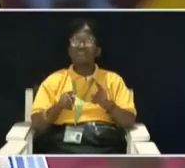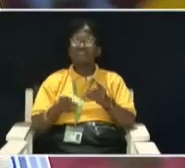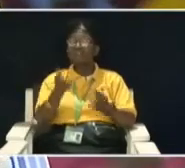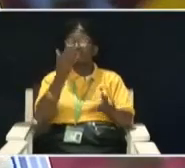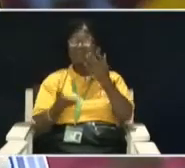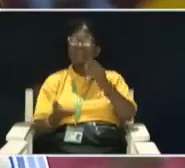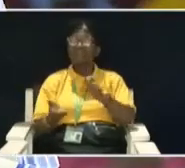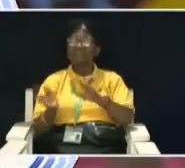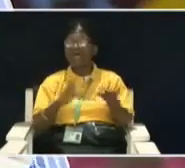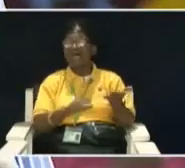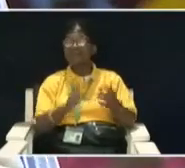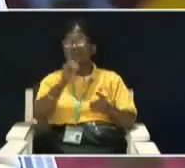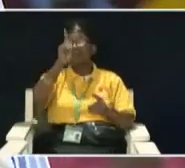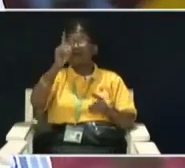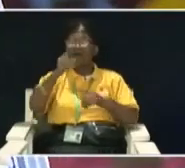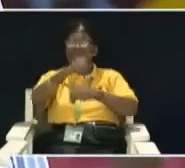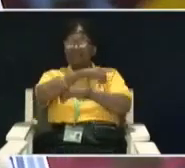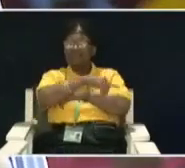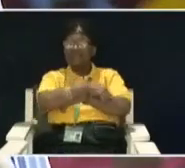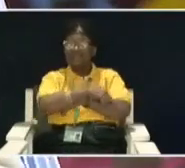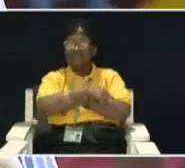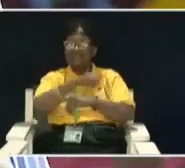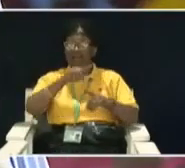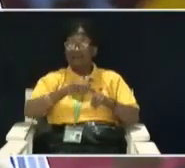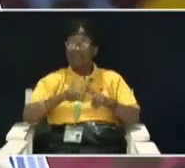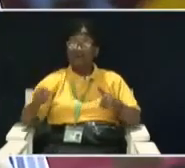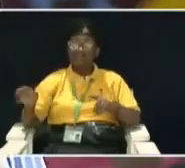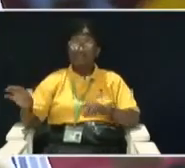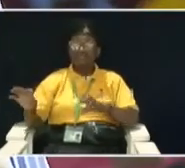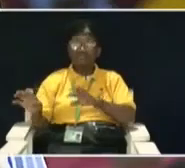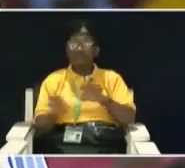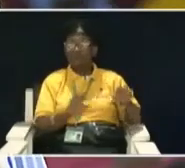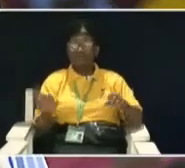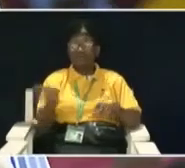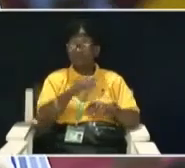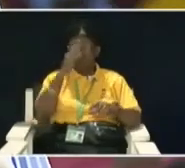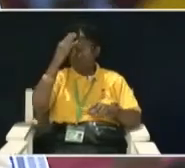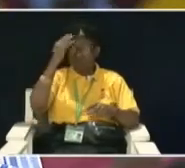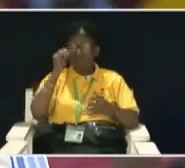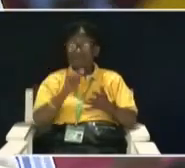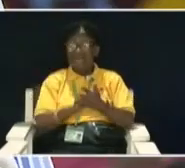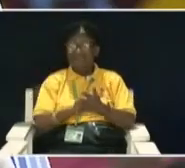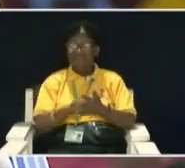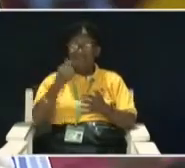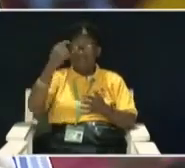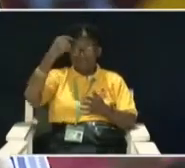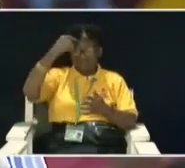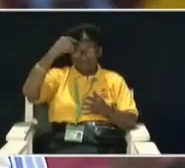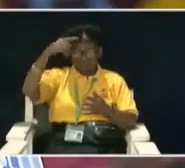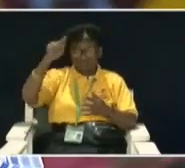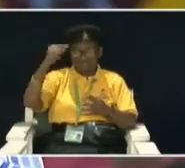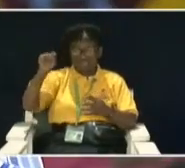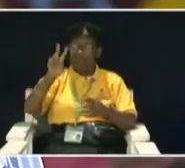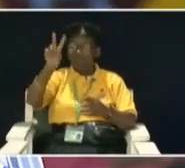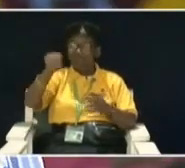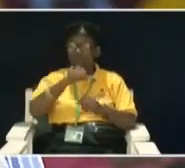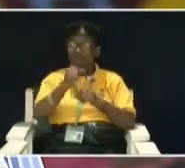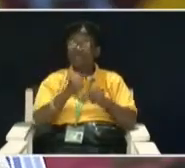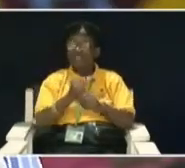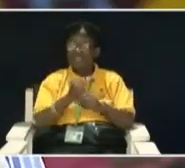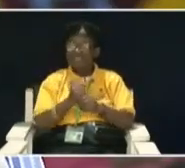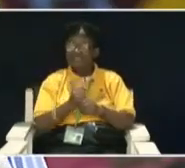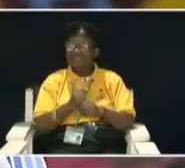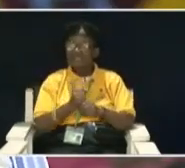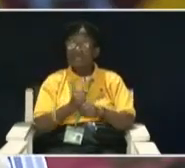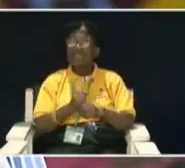But do you know that in the 2 years of the coronavirus in Nigeria, the total number of people who died